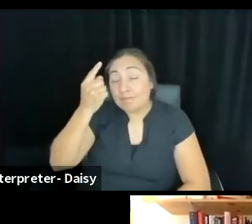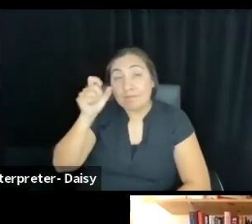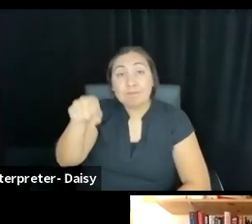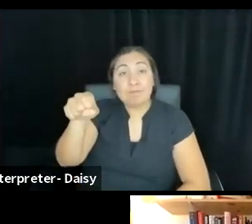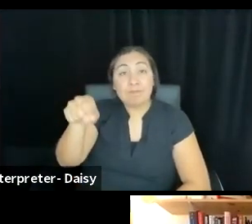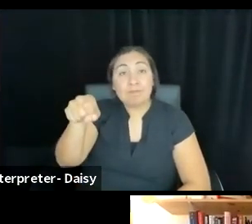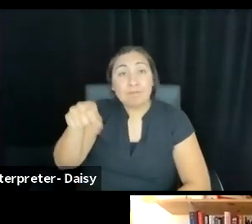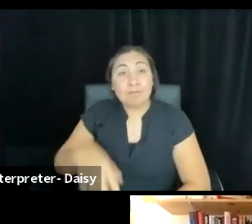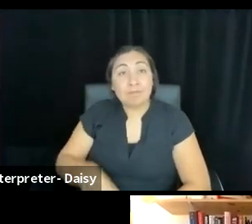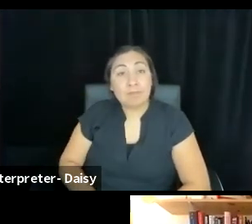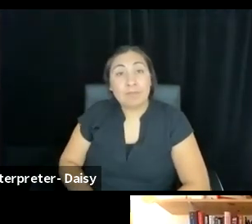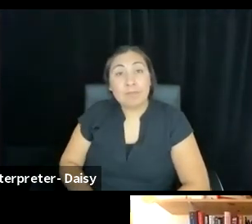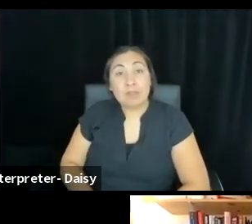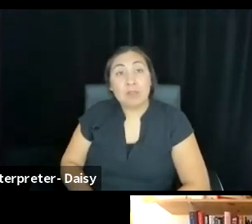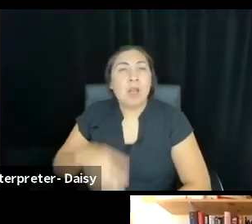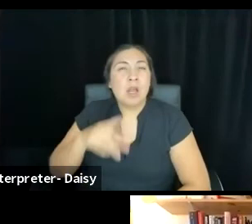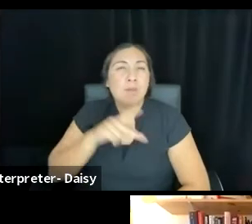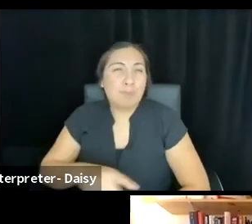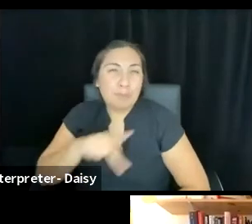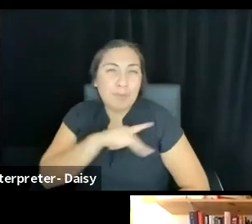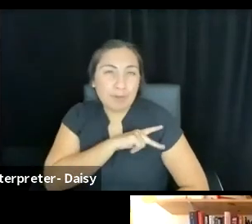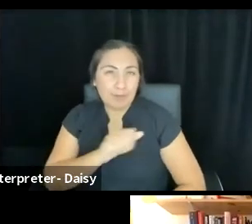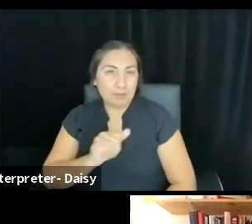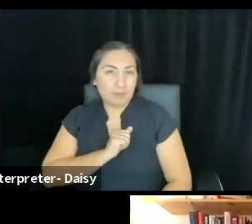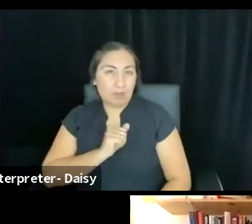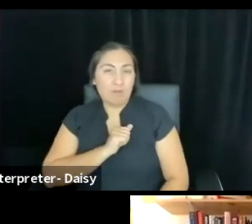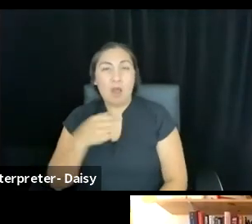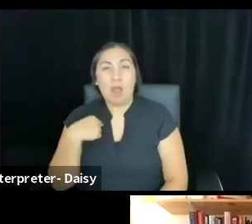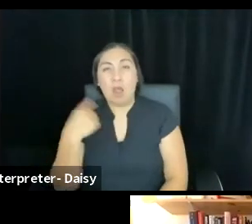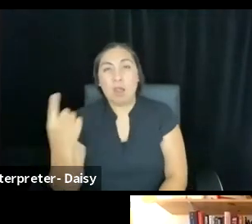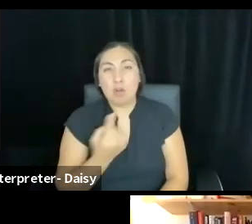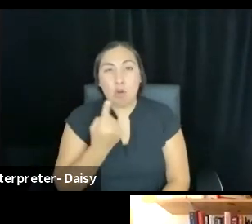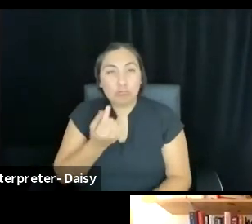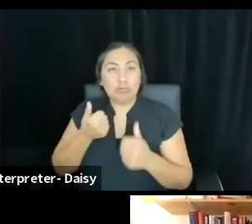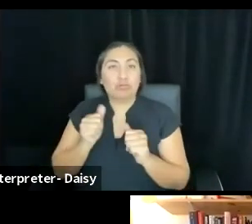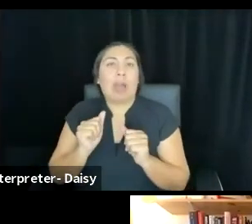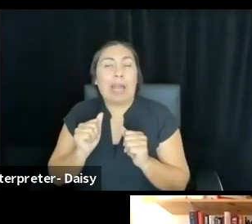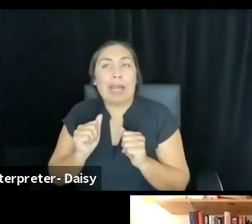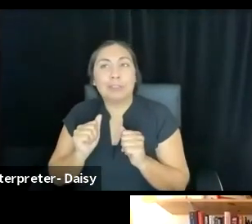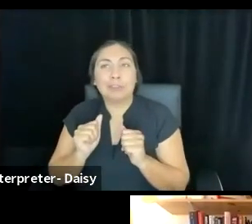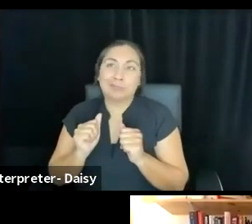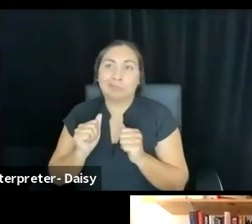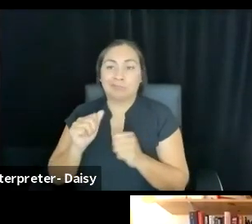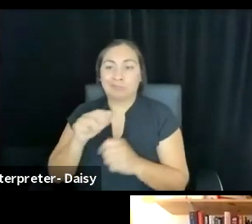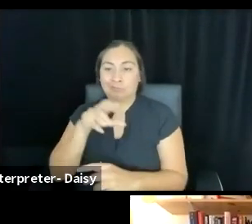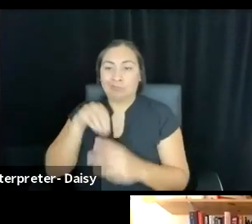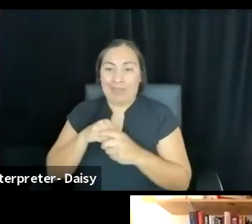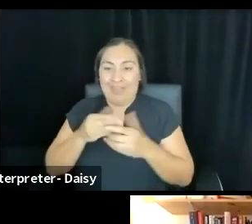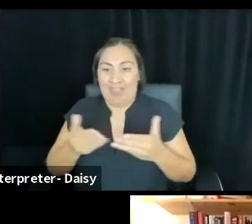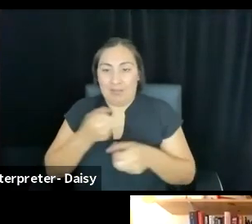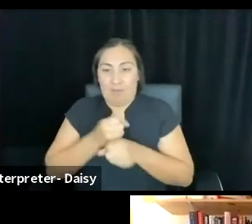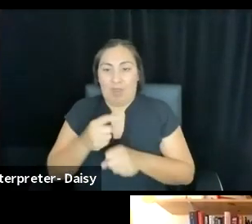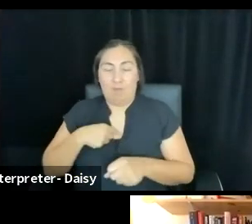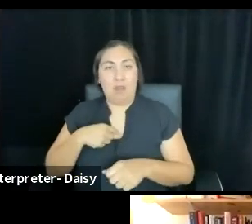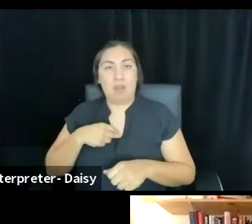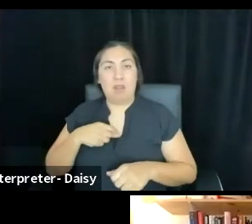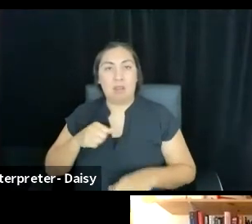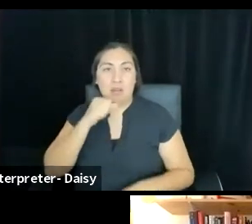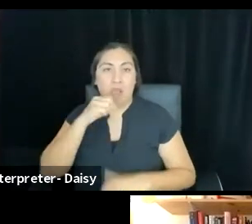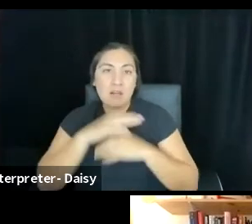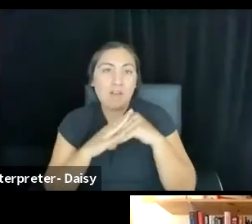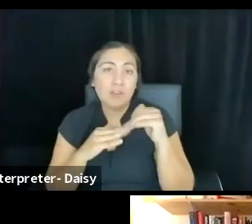I personally always kind of lean into things that make me uncomfortable. I mean, I really like stability and security, but I